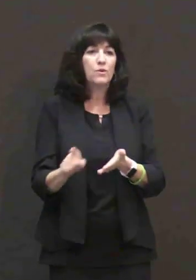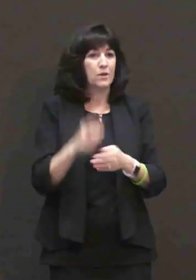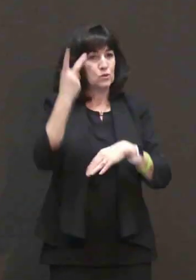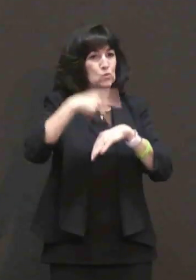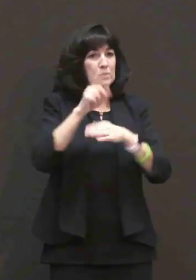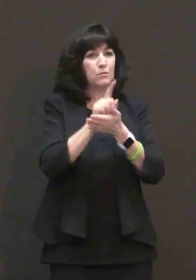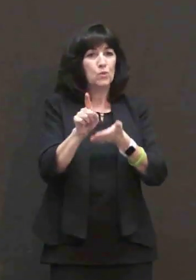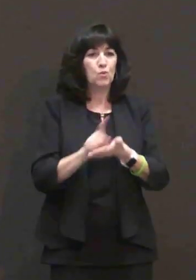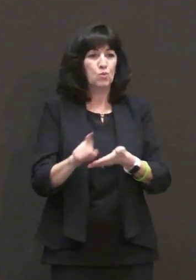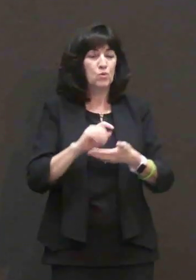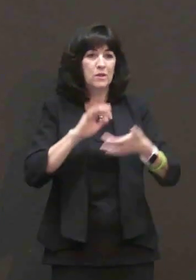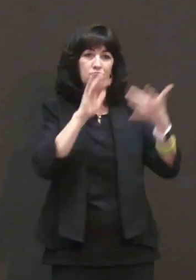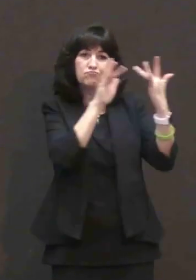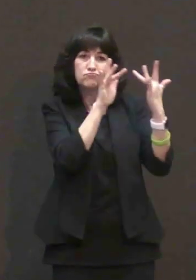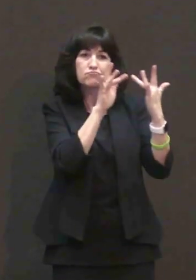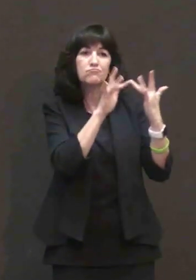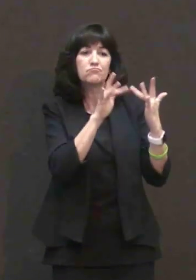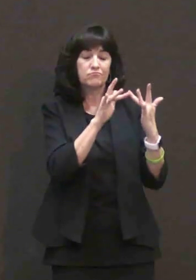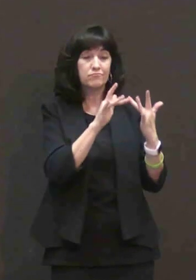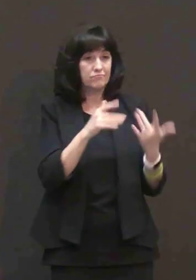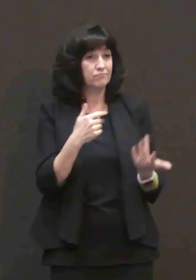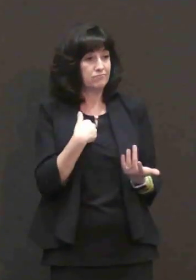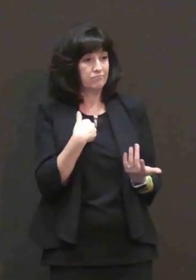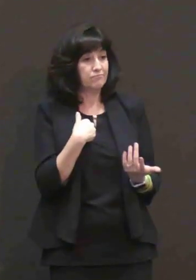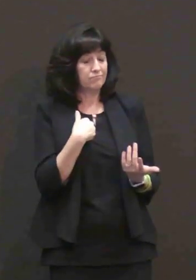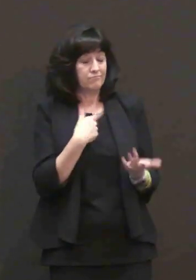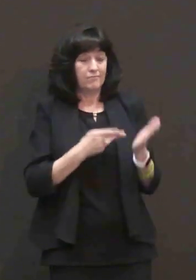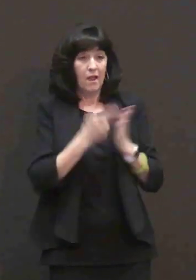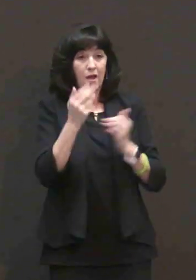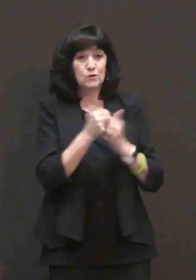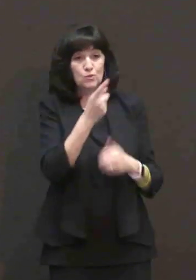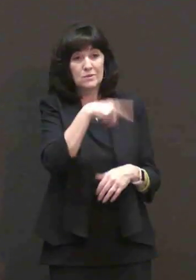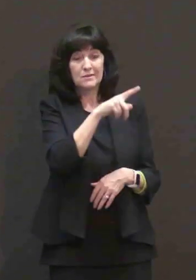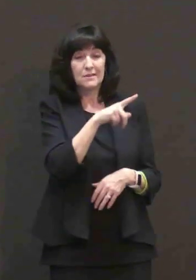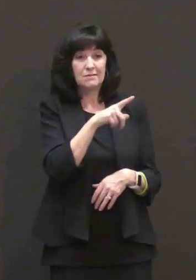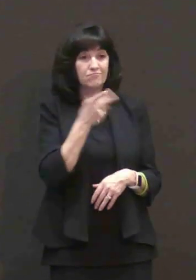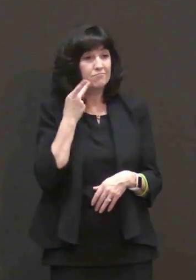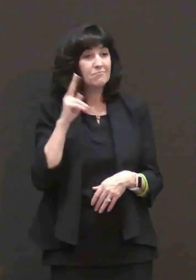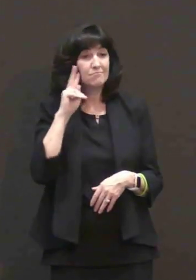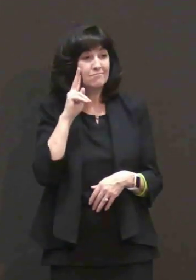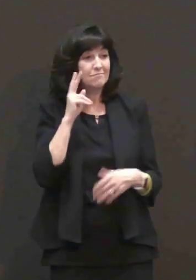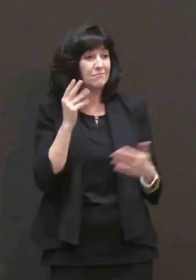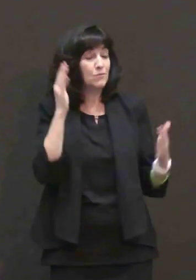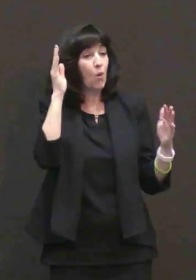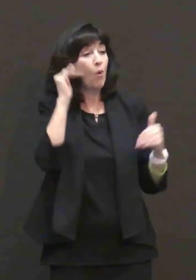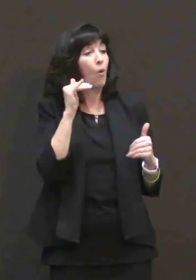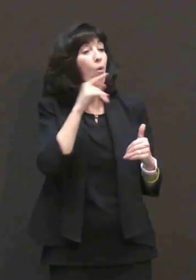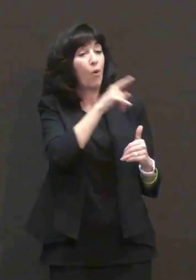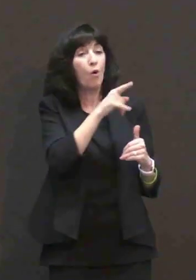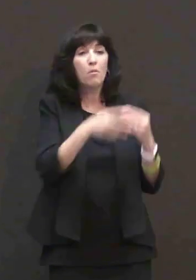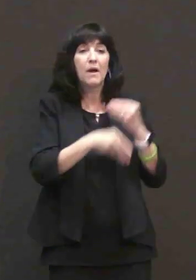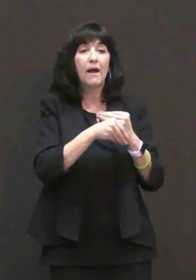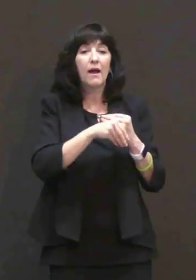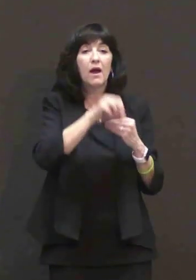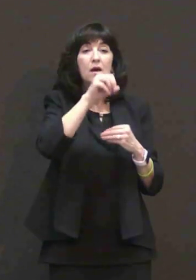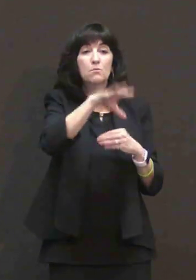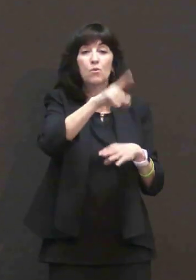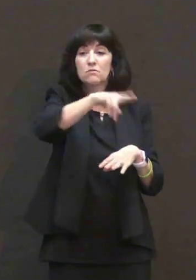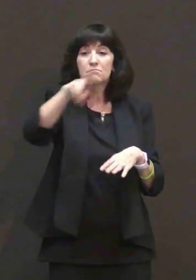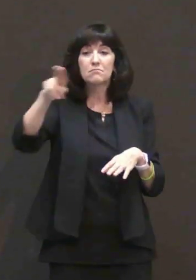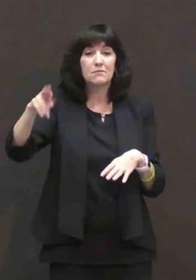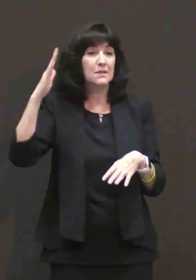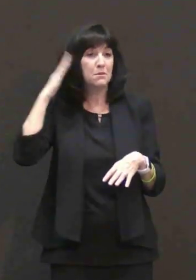I was honest with them the other day. I said, I hope we, put beds in parts of our building we've never needed them. I hope we build a mobile hospital